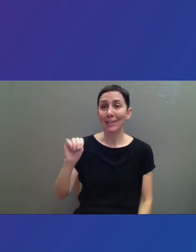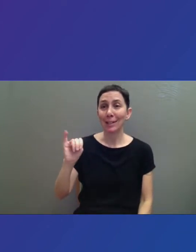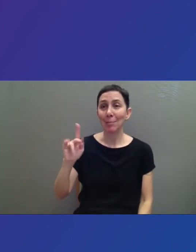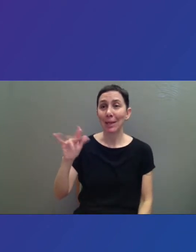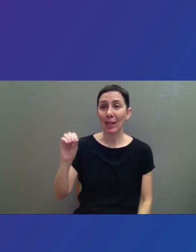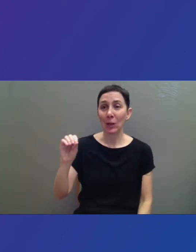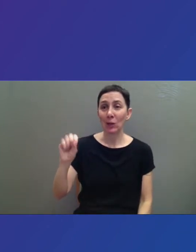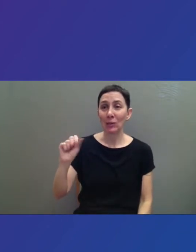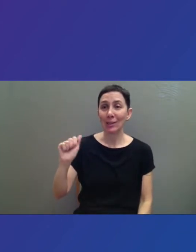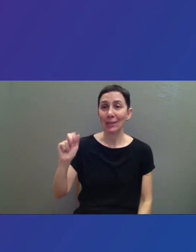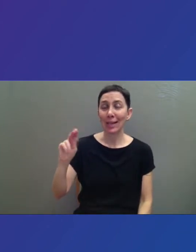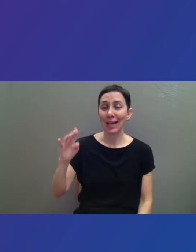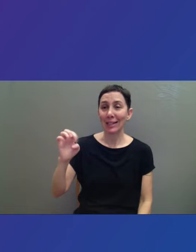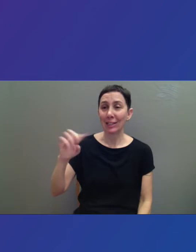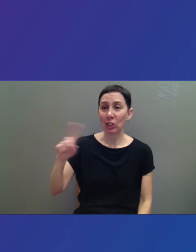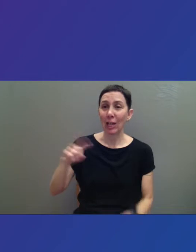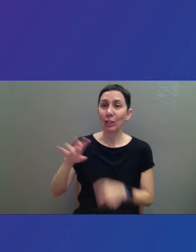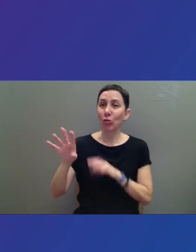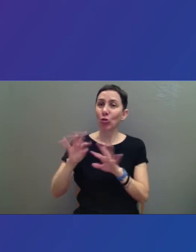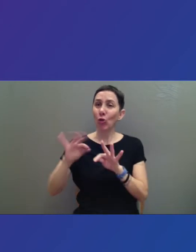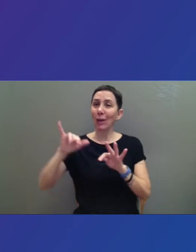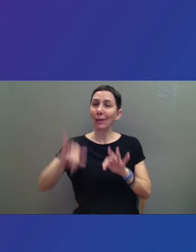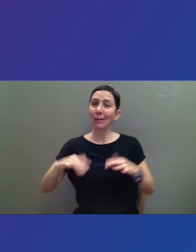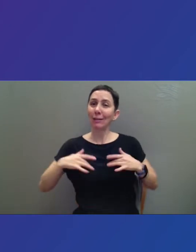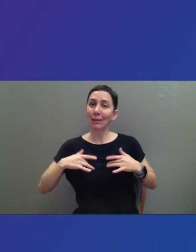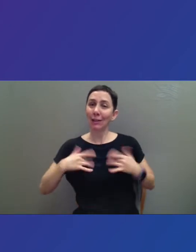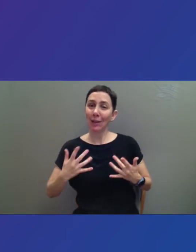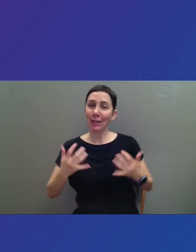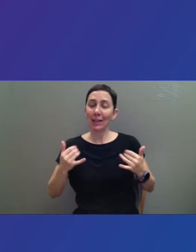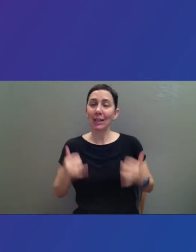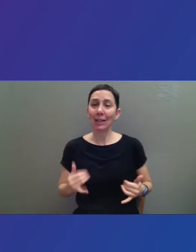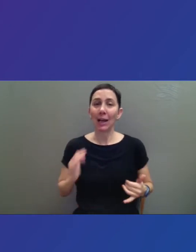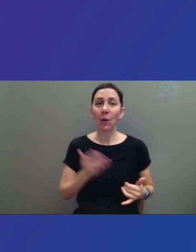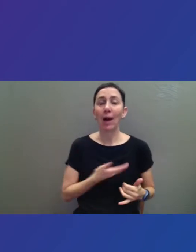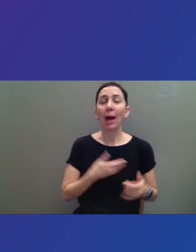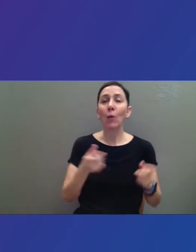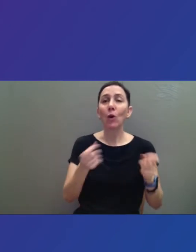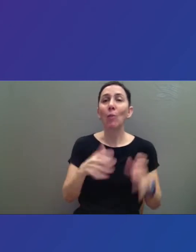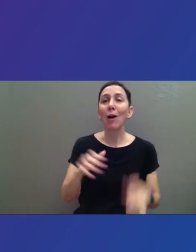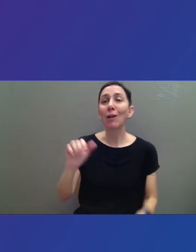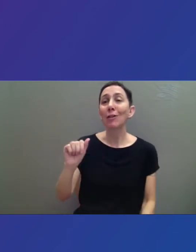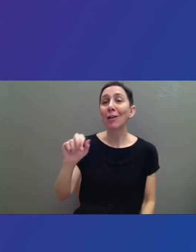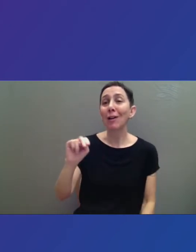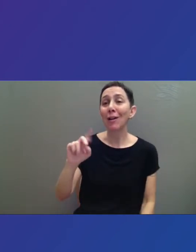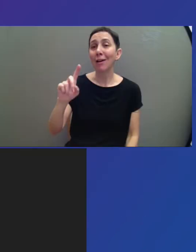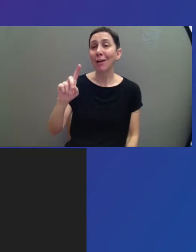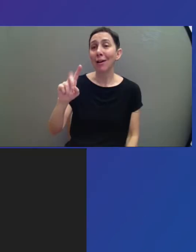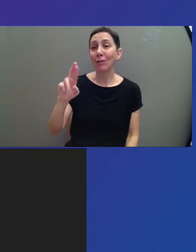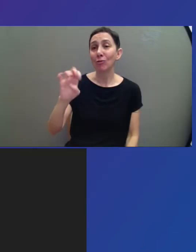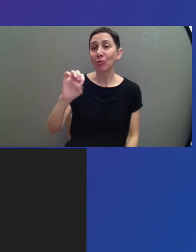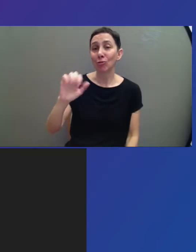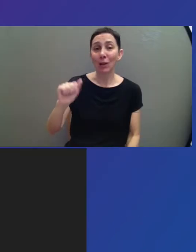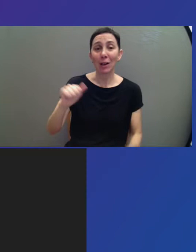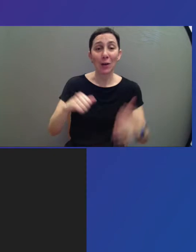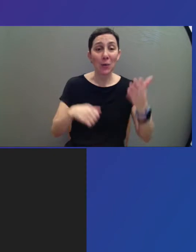now welcoming our moderator for the afternoon, Andrea. Welcome, Andrea.